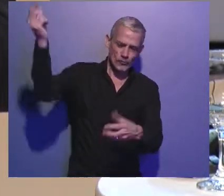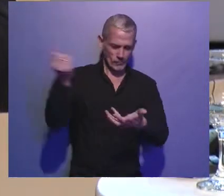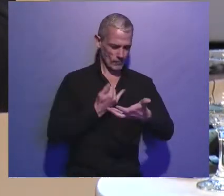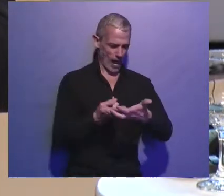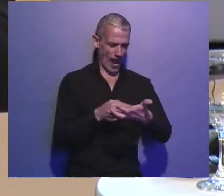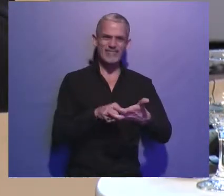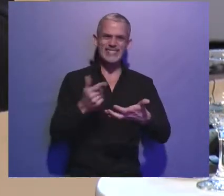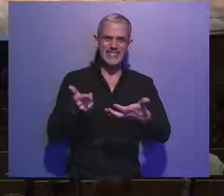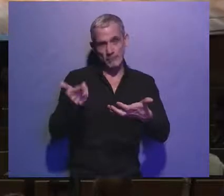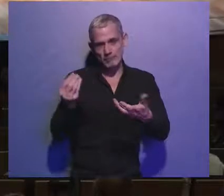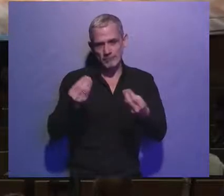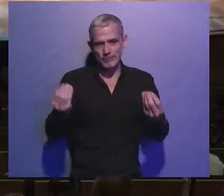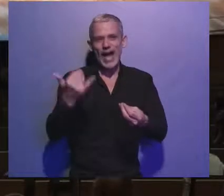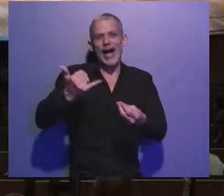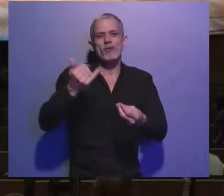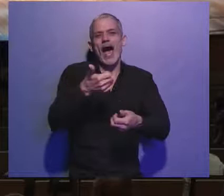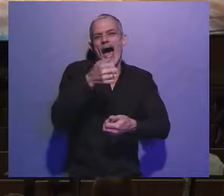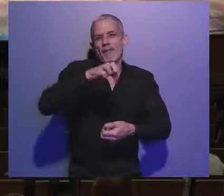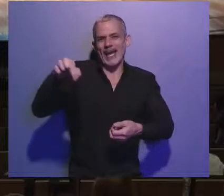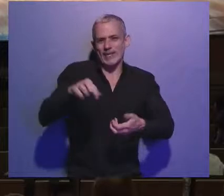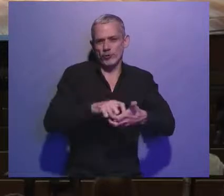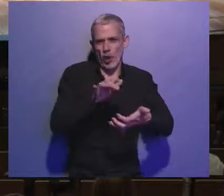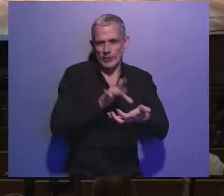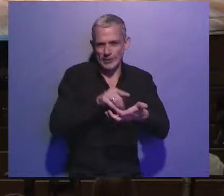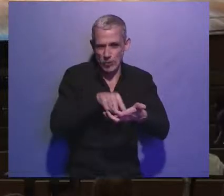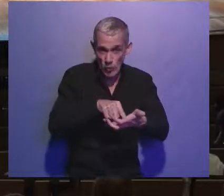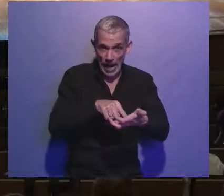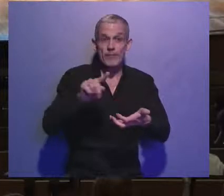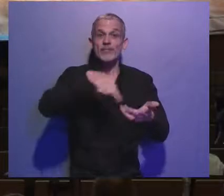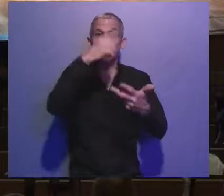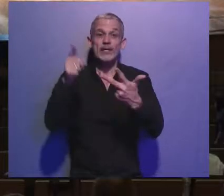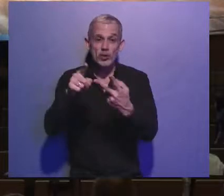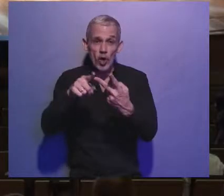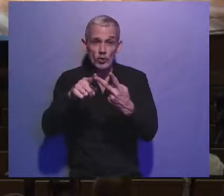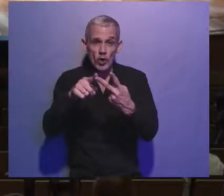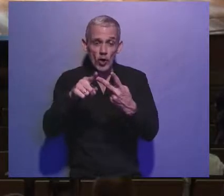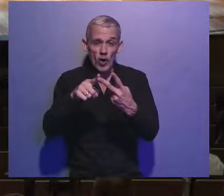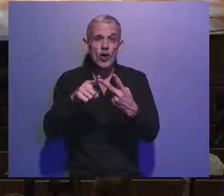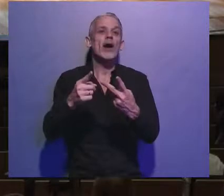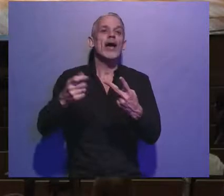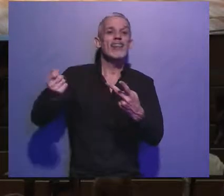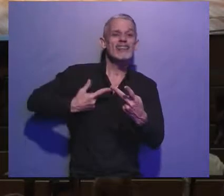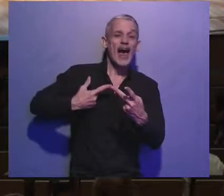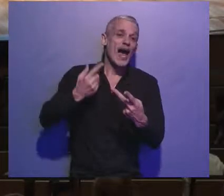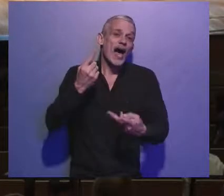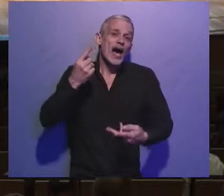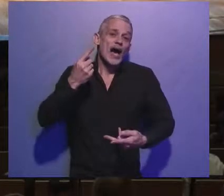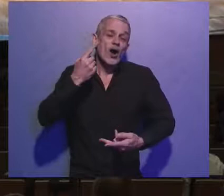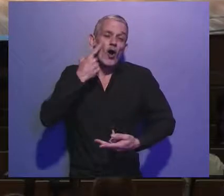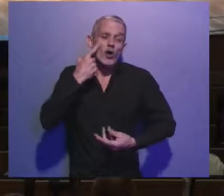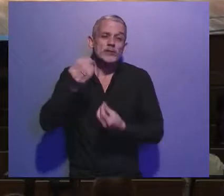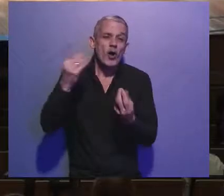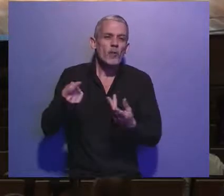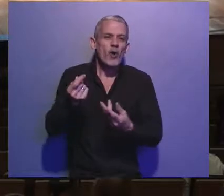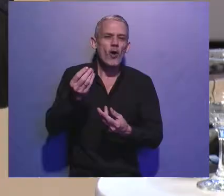disclosing information about public school meals and to request feedback from students and parents. I also